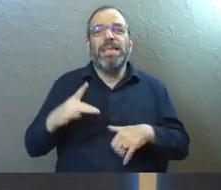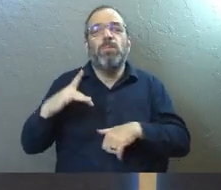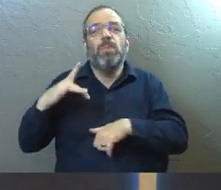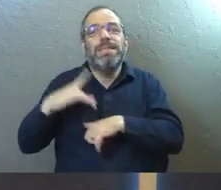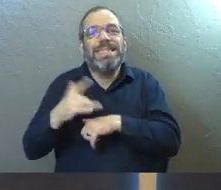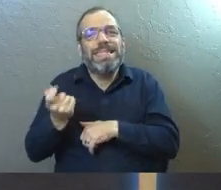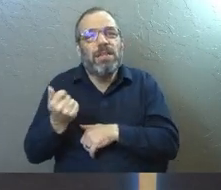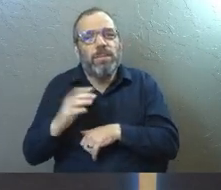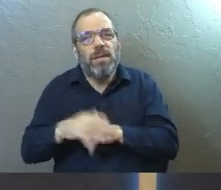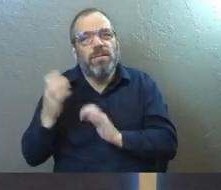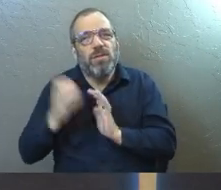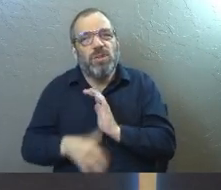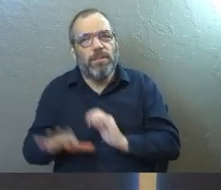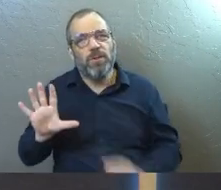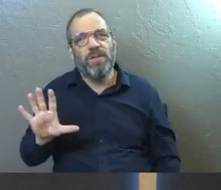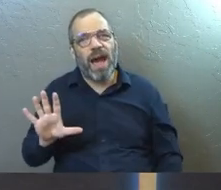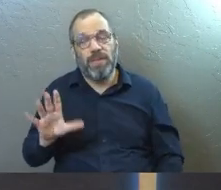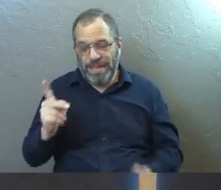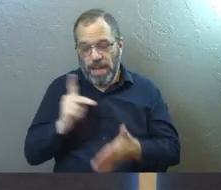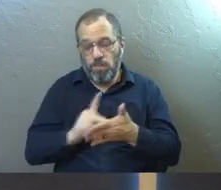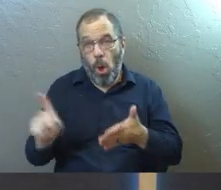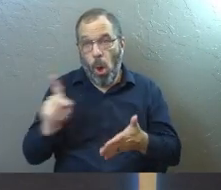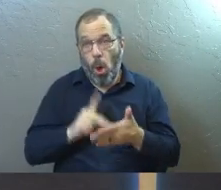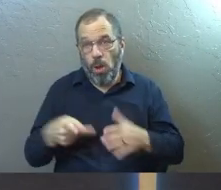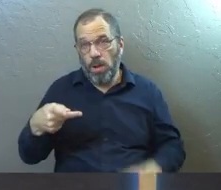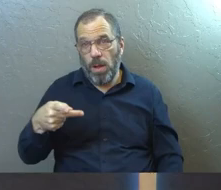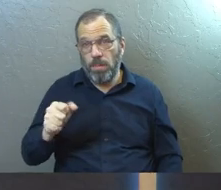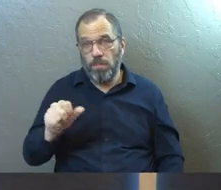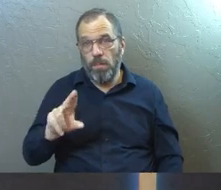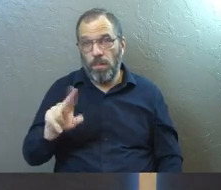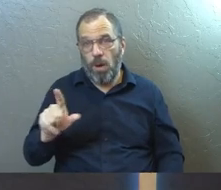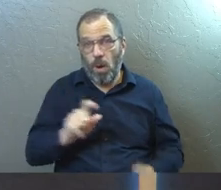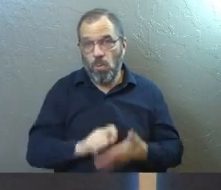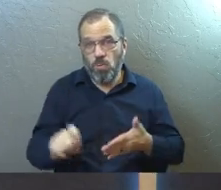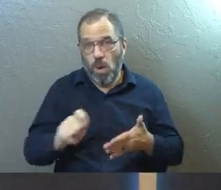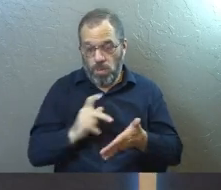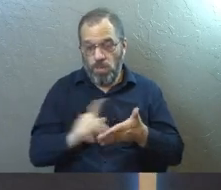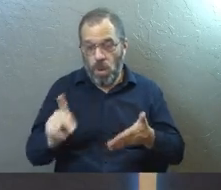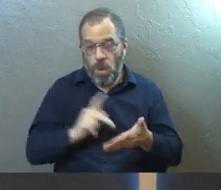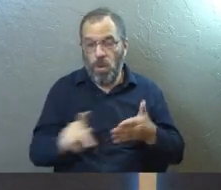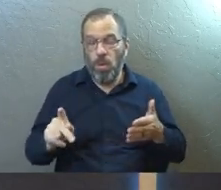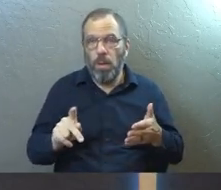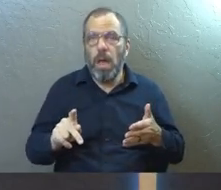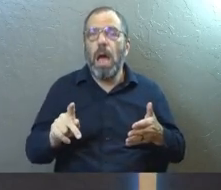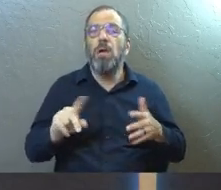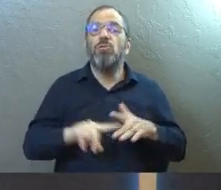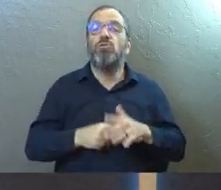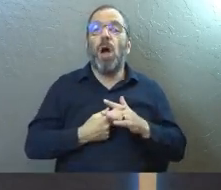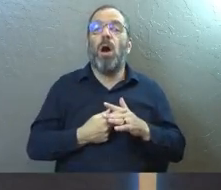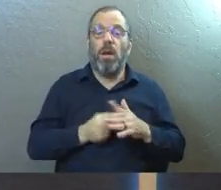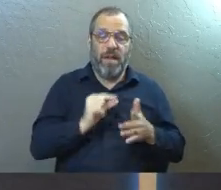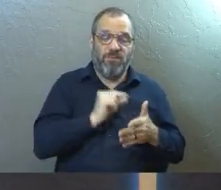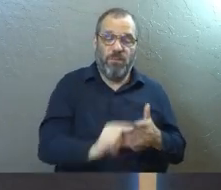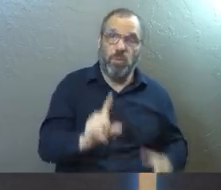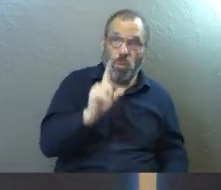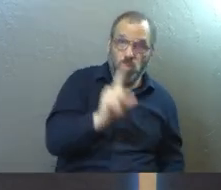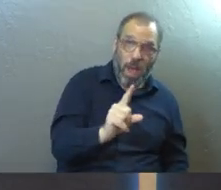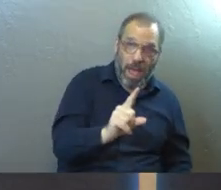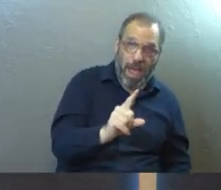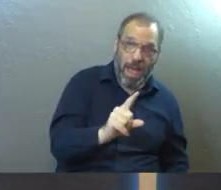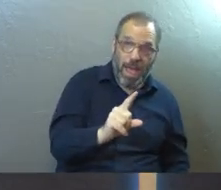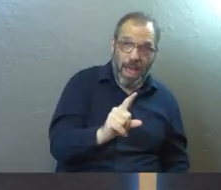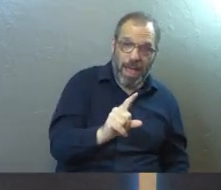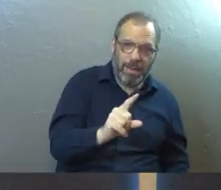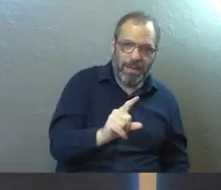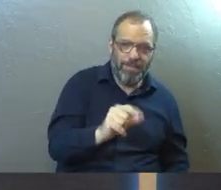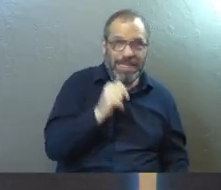5, okay? Because there's some good stuff that Paul has for us in there as well. But we're going to kick it off. And we're going to start in verse 1, but we're also not